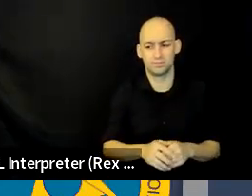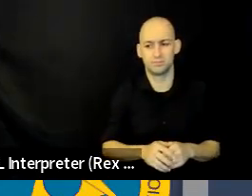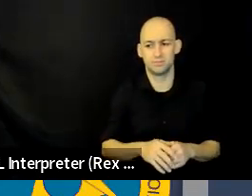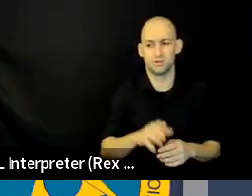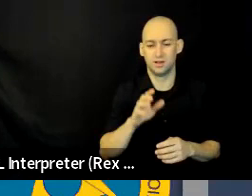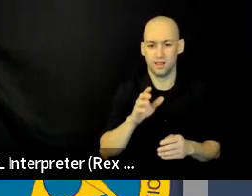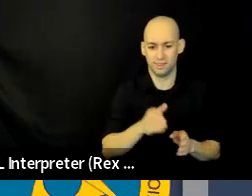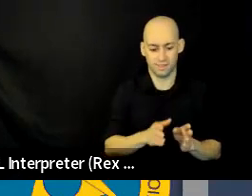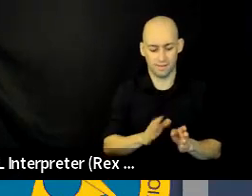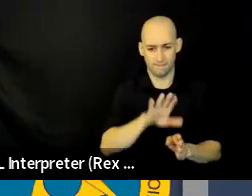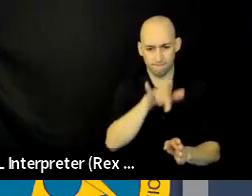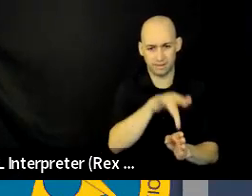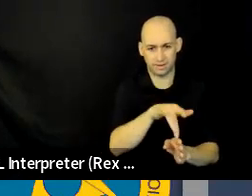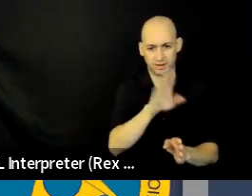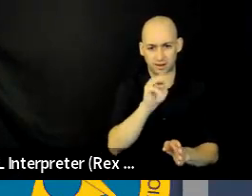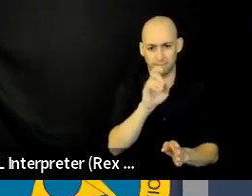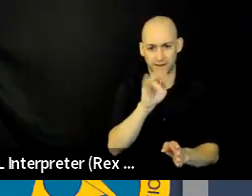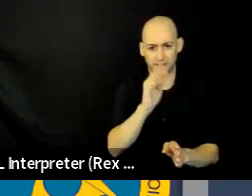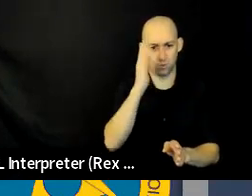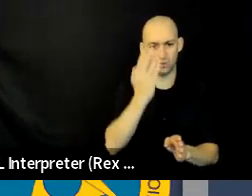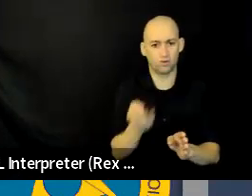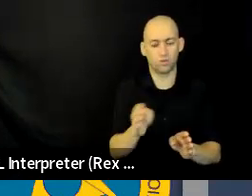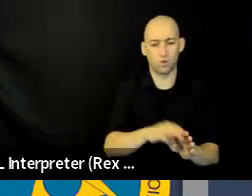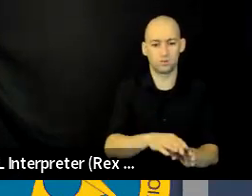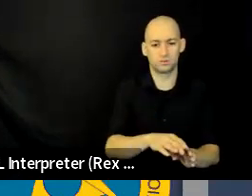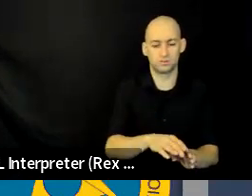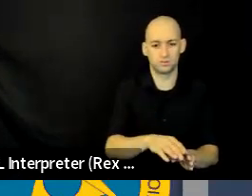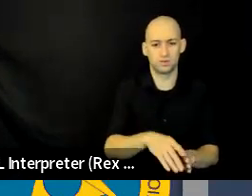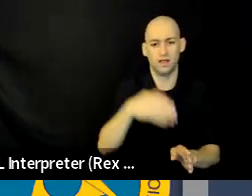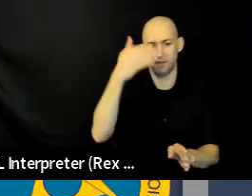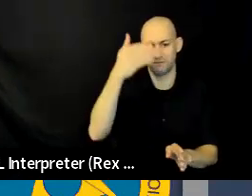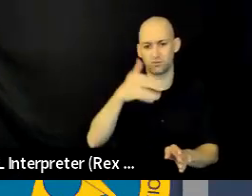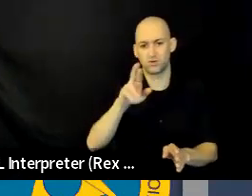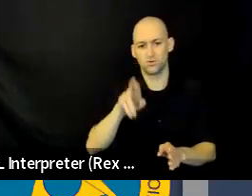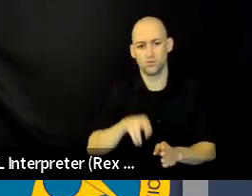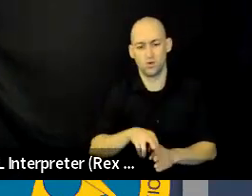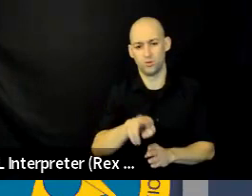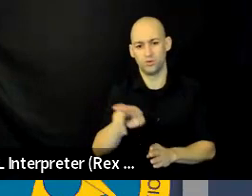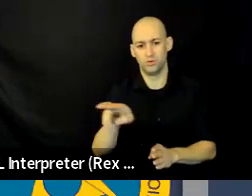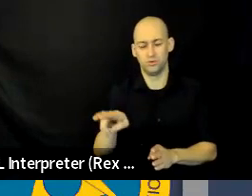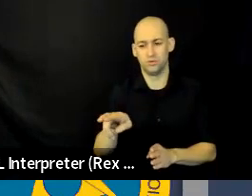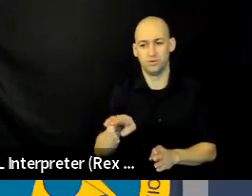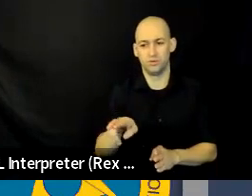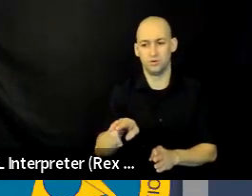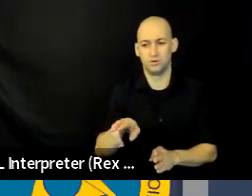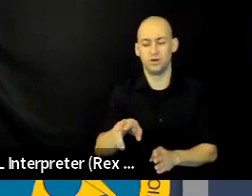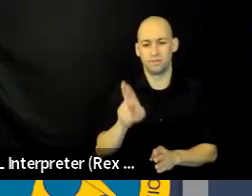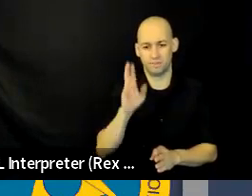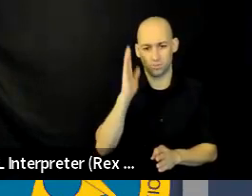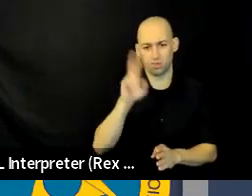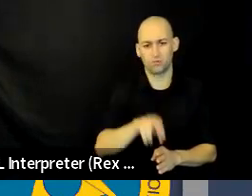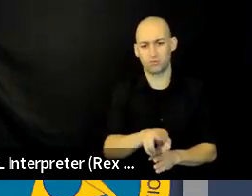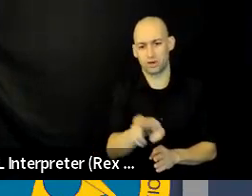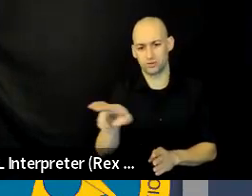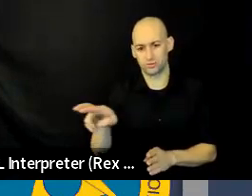be closed. Right. And there'll be a frontage road, so the northbound trucks will make right turn